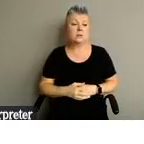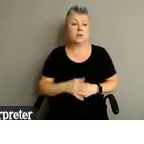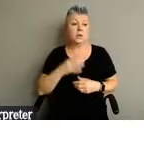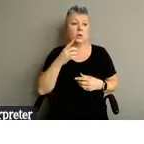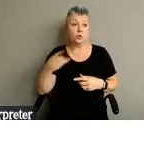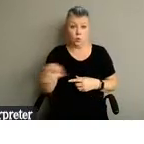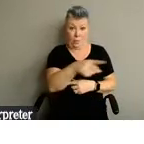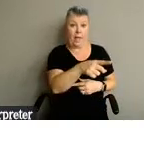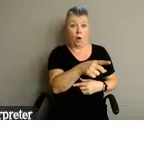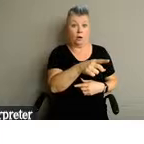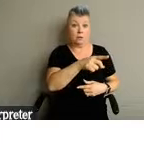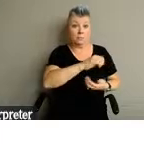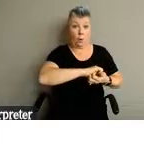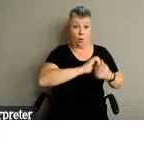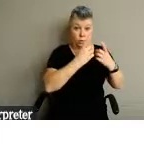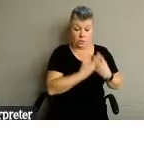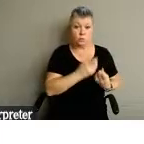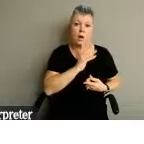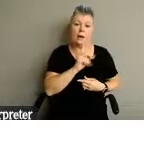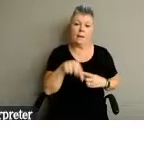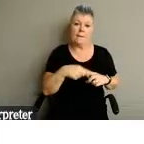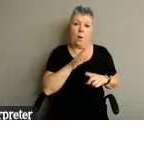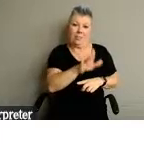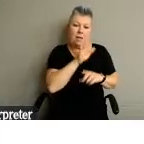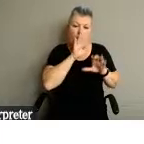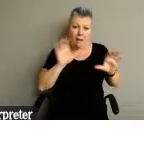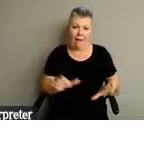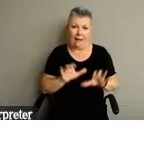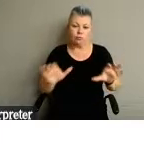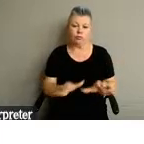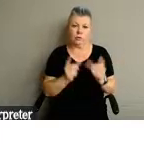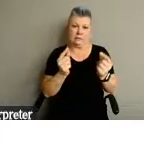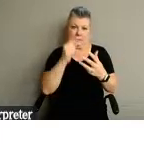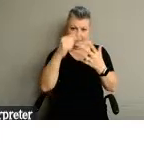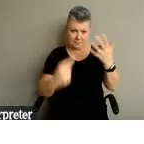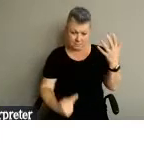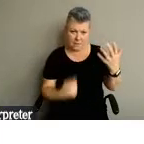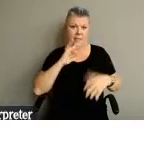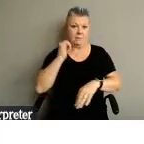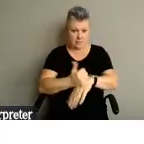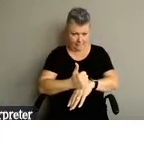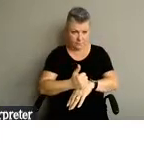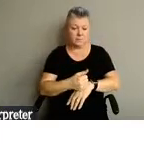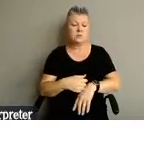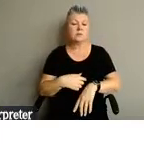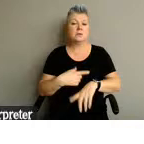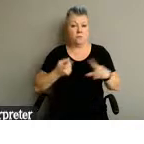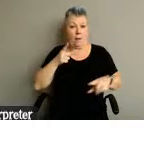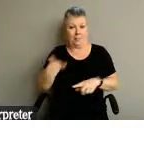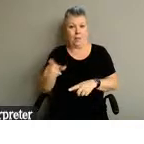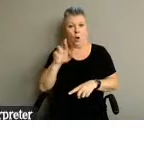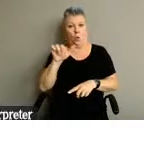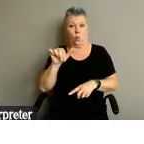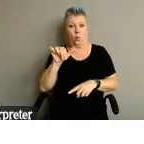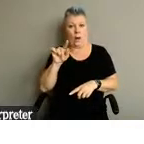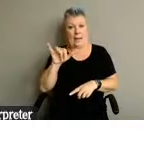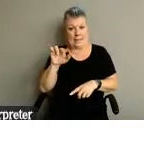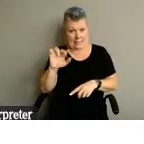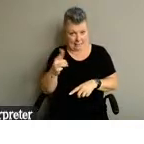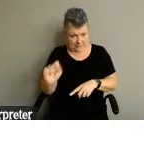partner district, talking about the action steps that they have established and developed based upon their ratings. And so this is